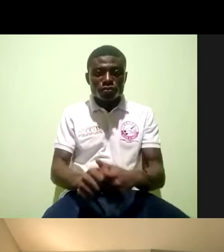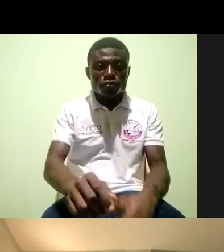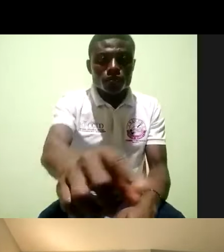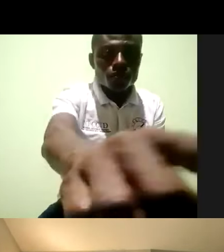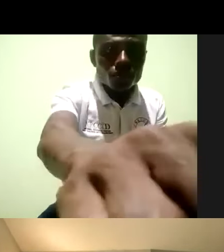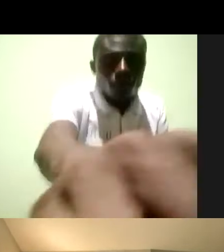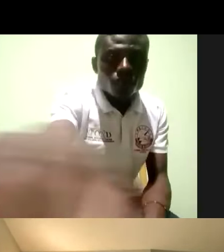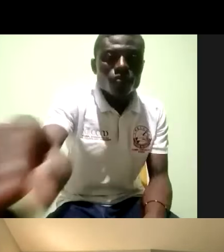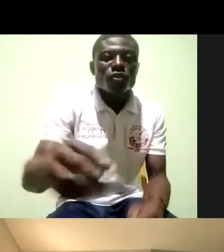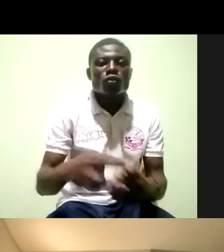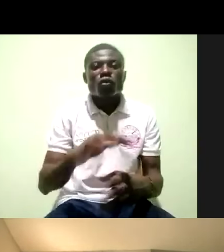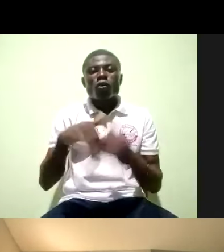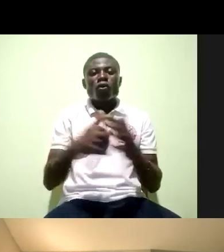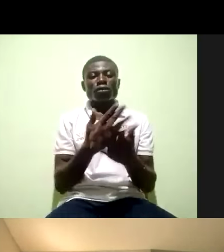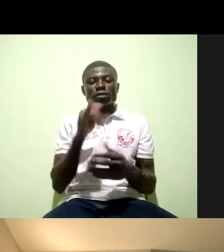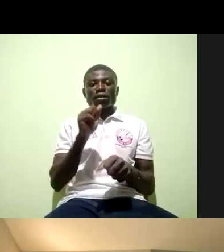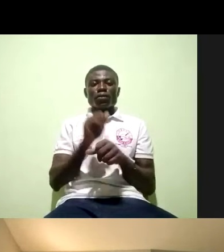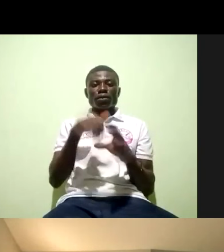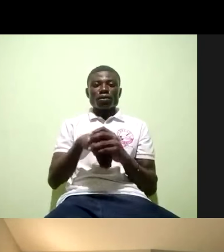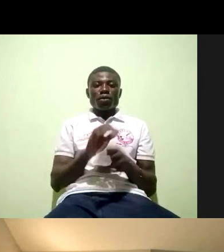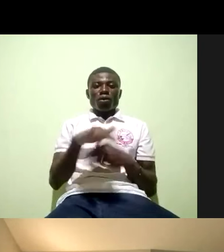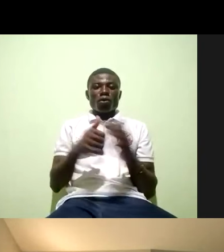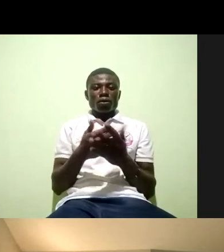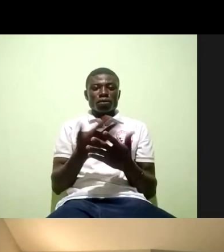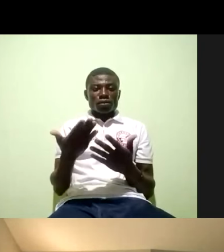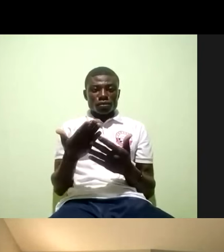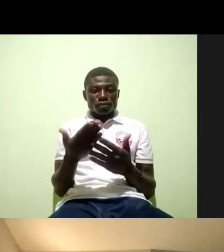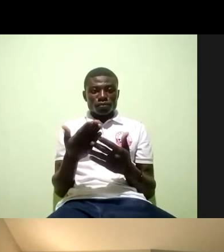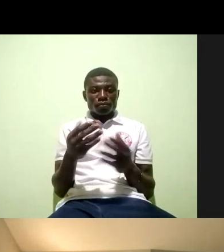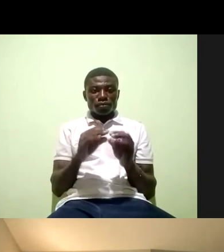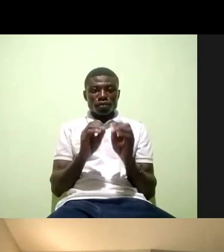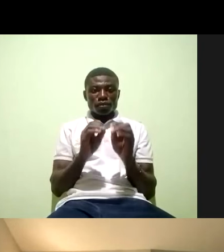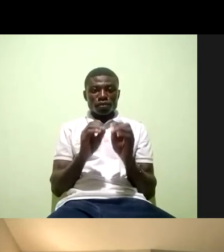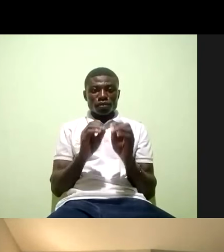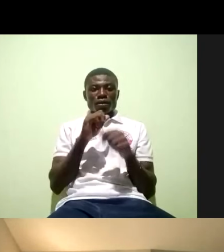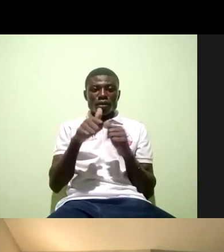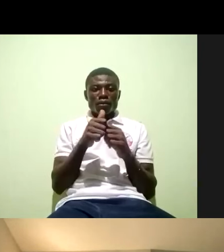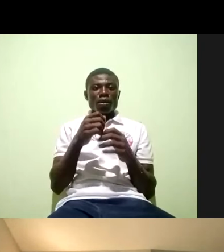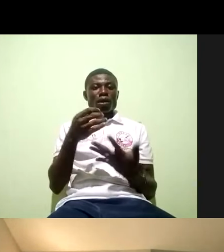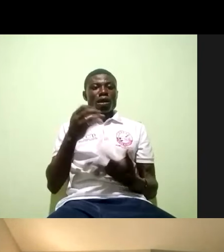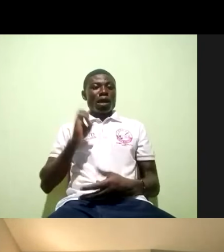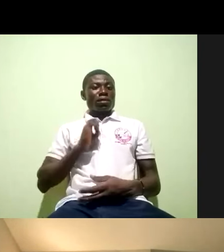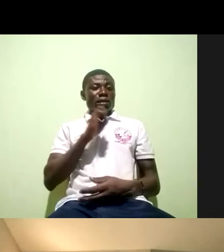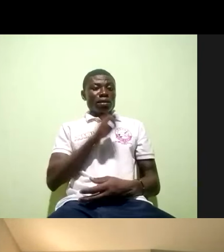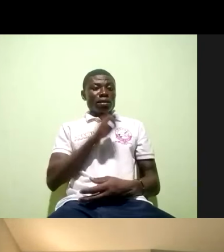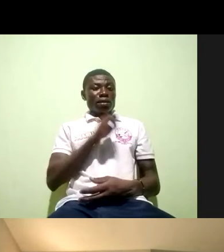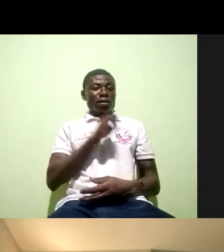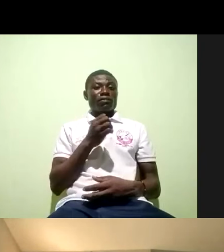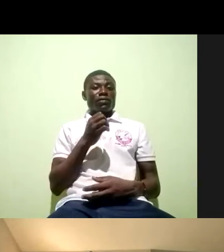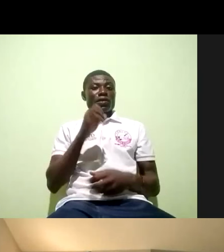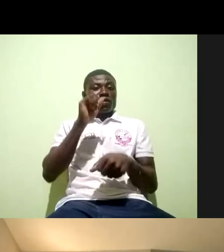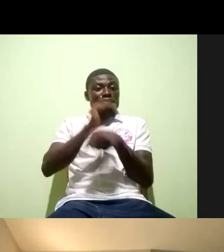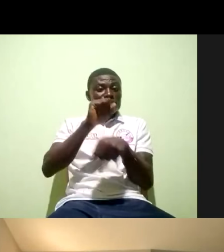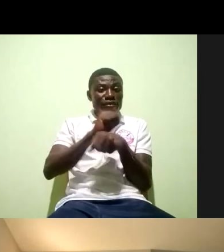processing as well as perceptual motor disorders. I'm not going to talk about executive functioning disorders here a